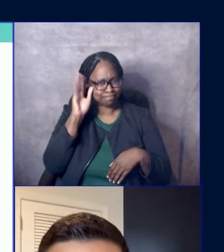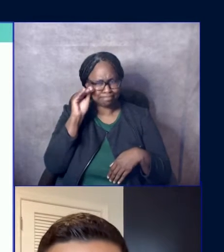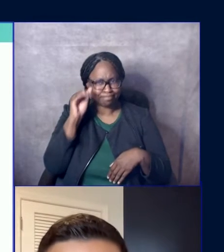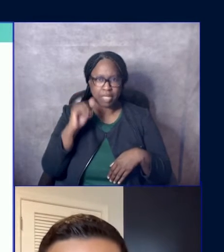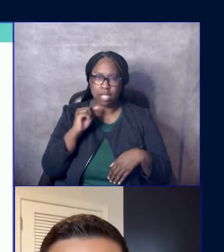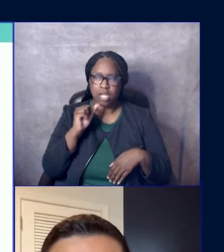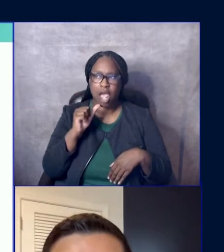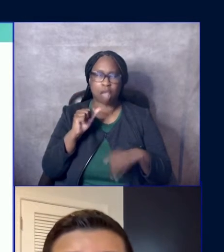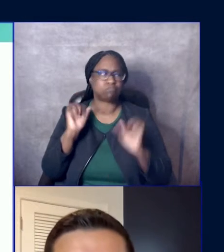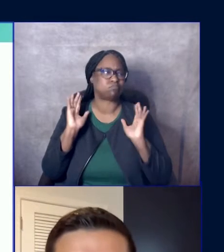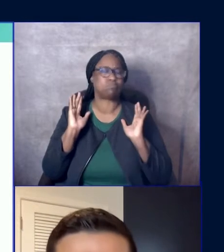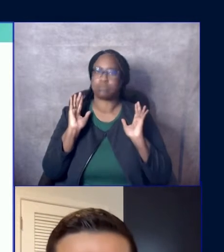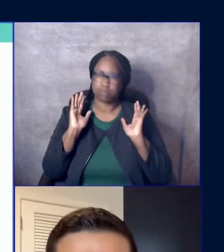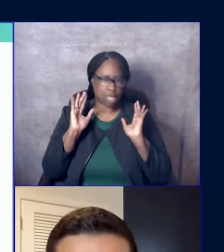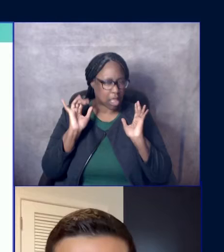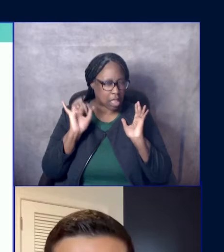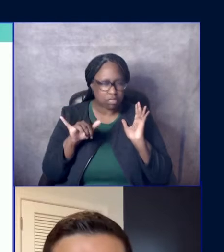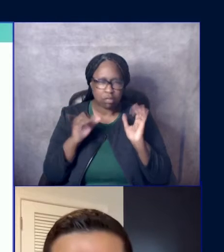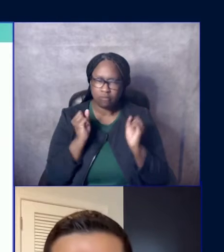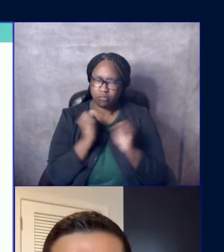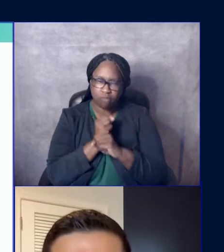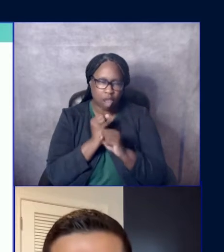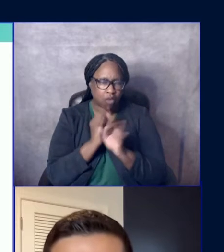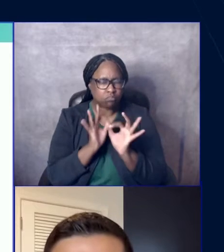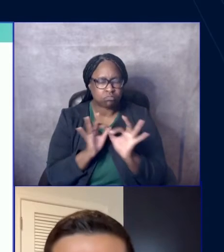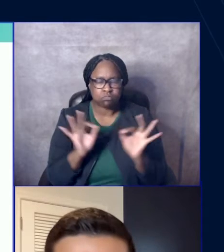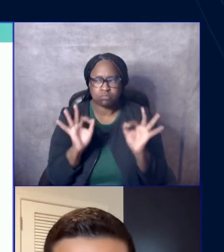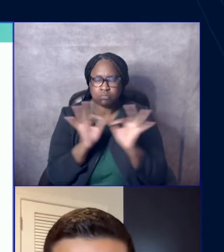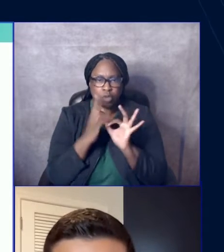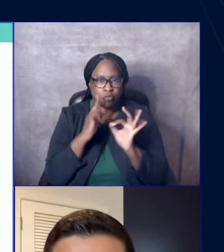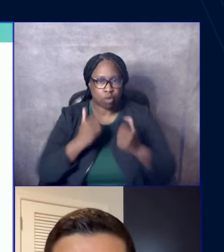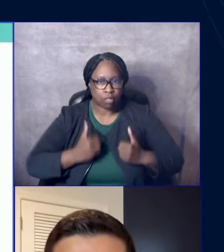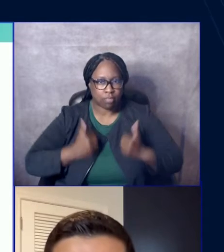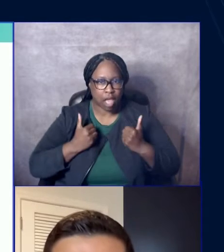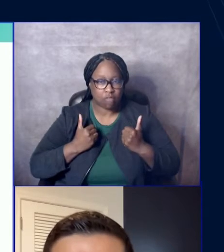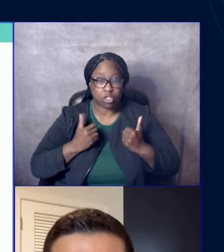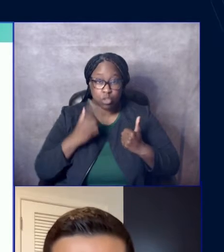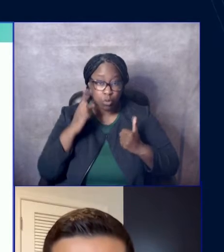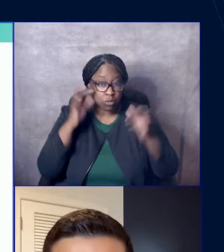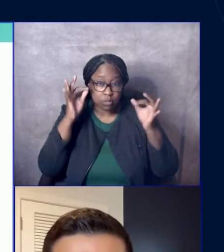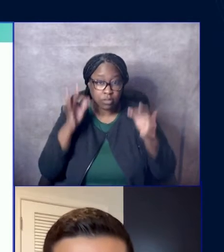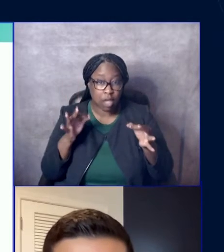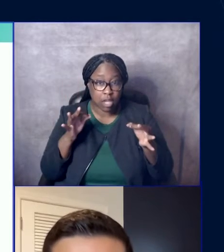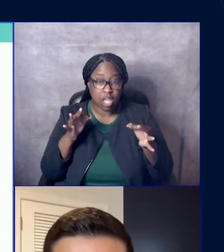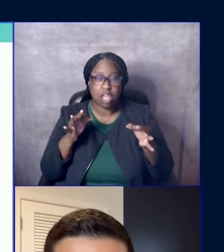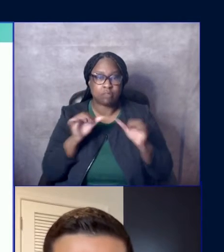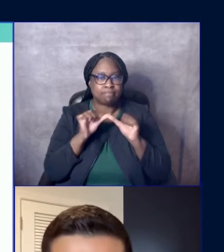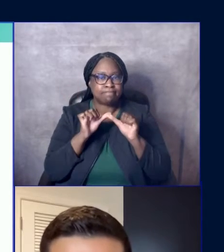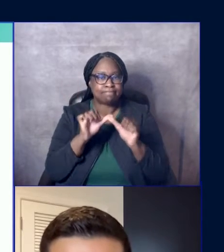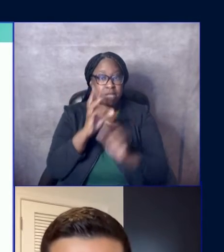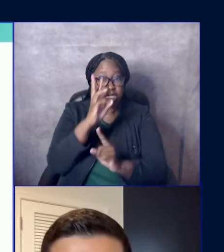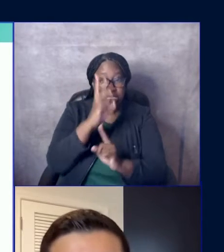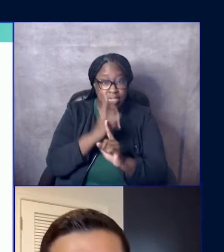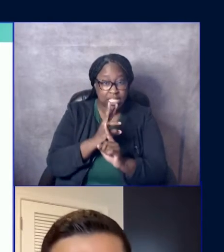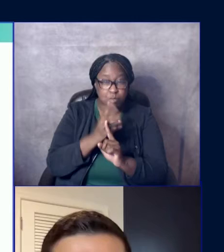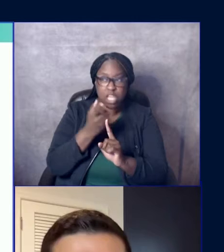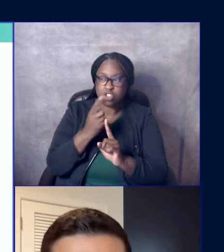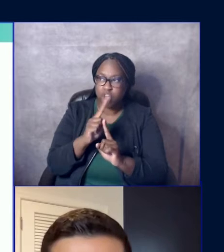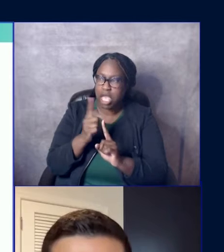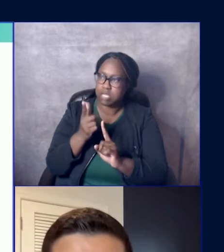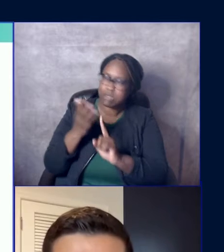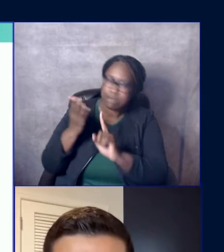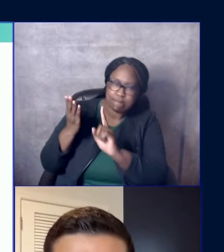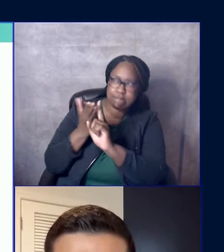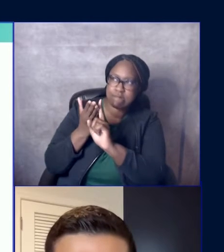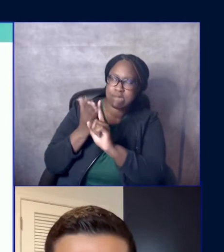lives. And we decided instead to spend the next 6 months changing the mind of Chief Justice Roberts and making the